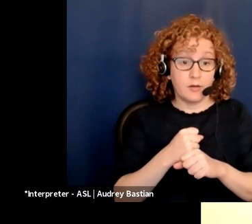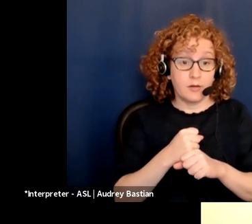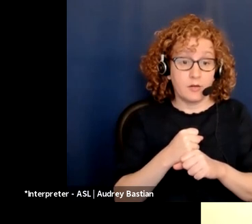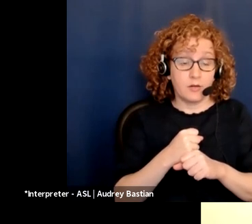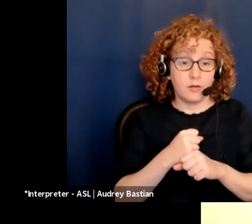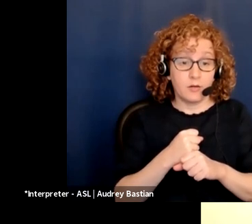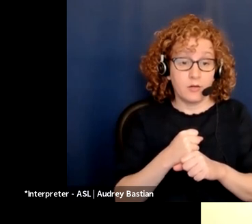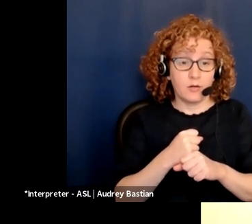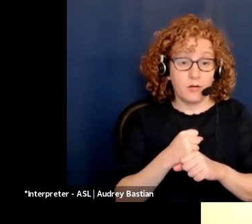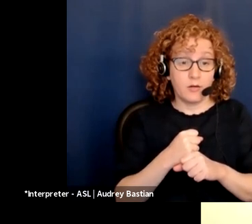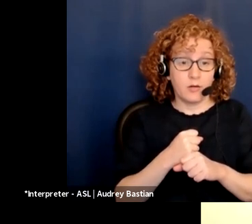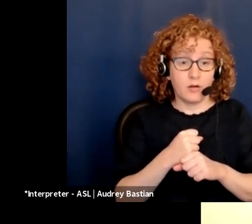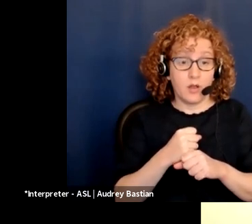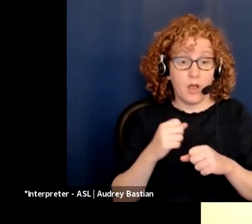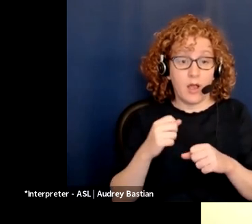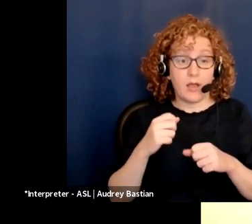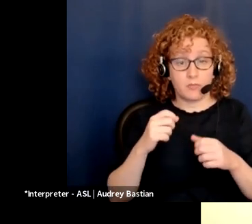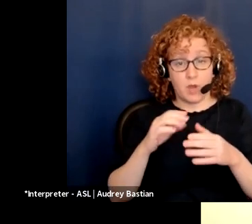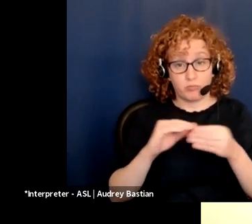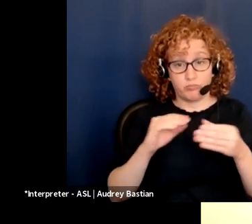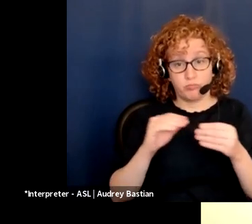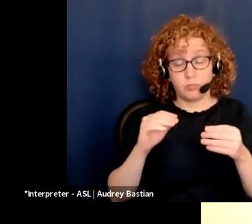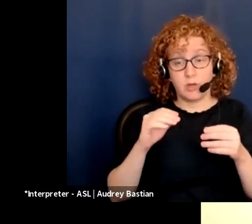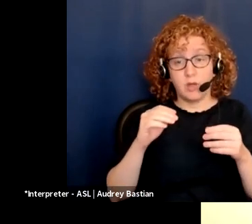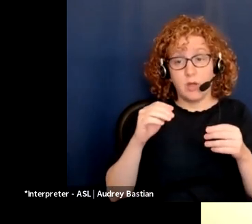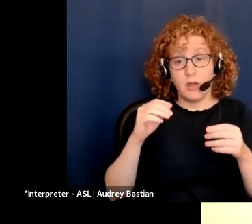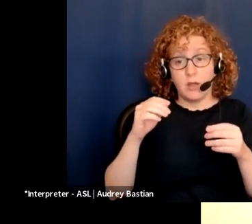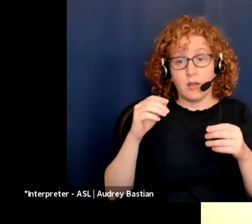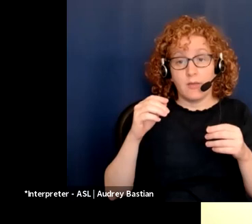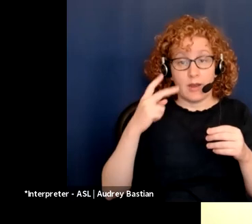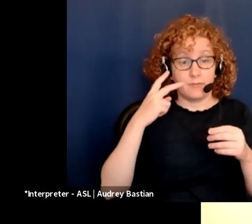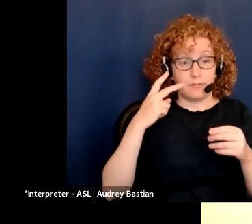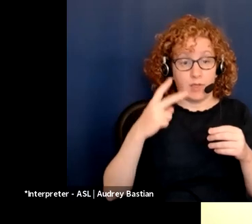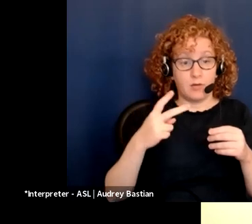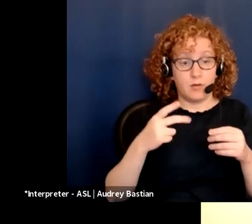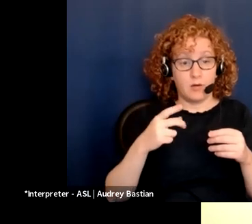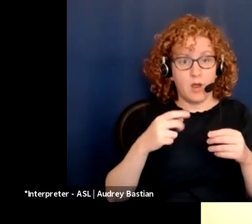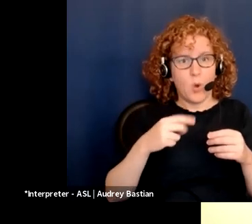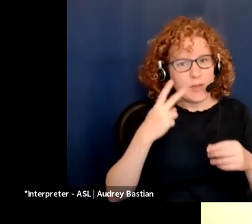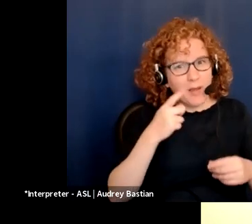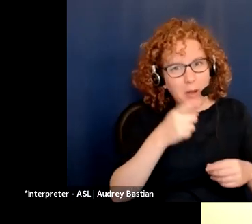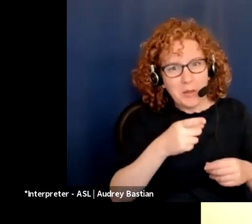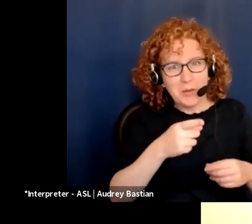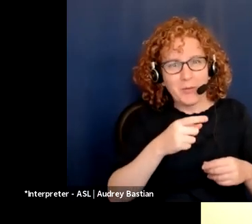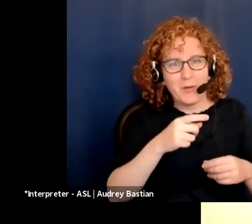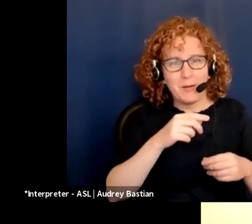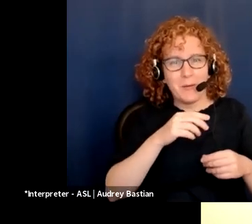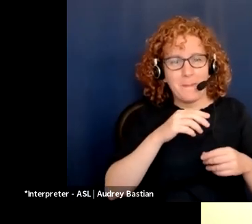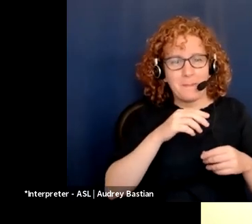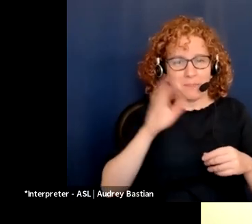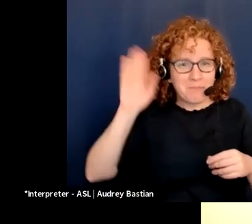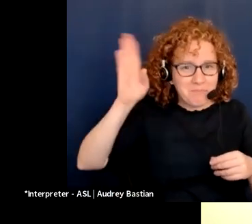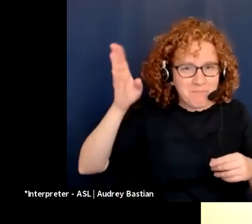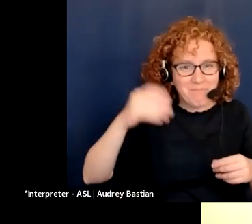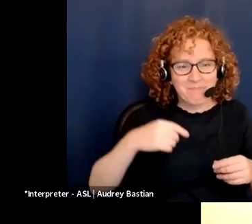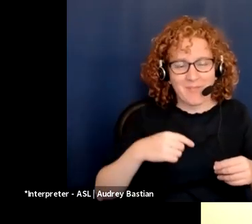professional acquaintance saying, hey, I saw some of the stuff you with on your experience with ableism